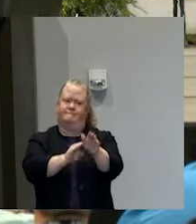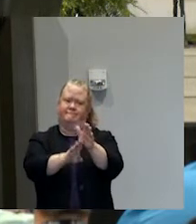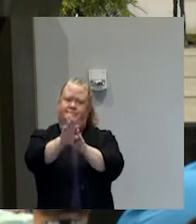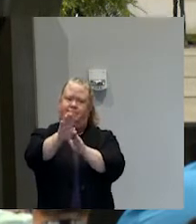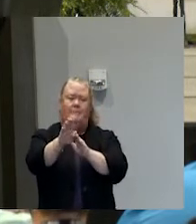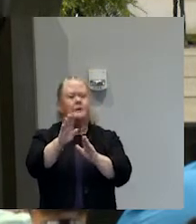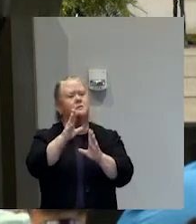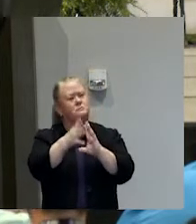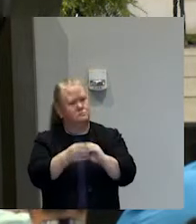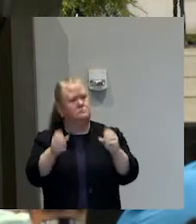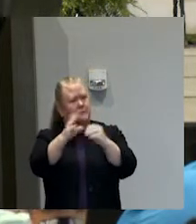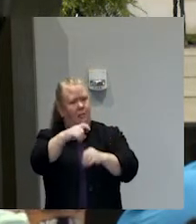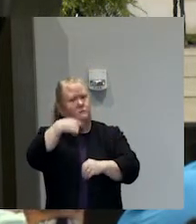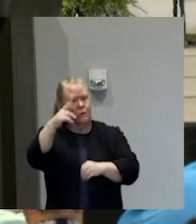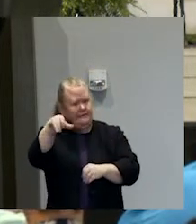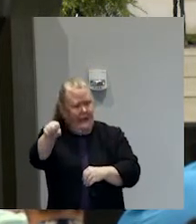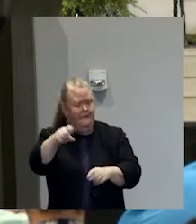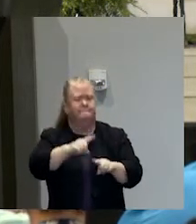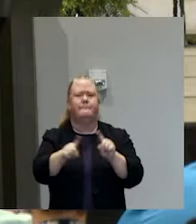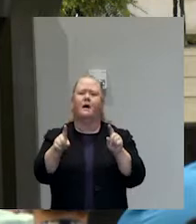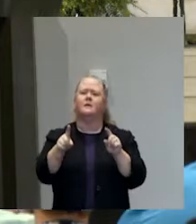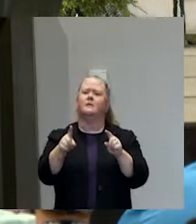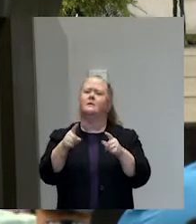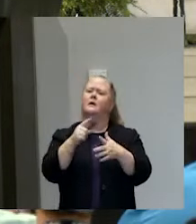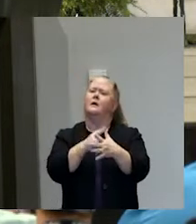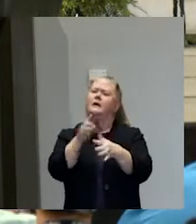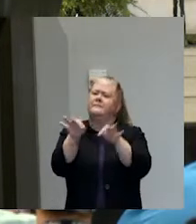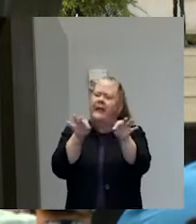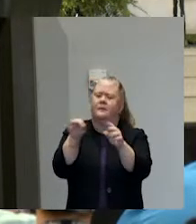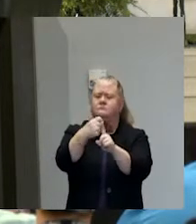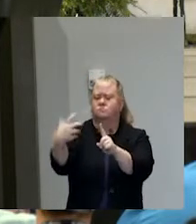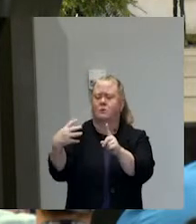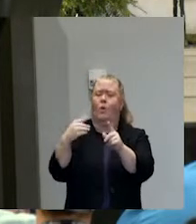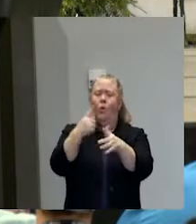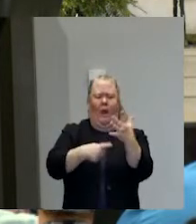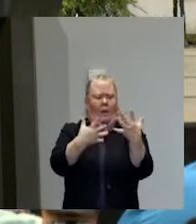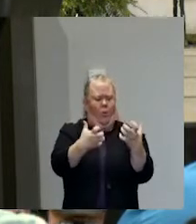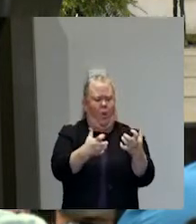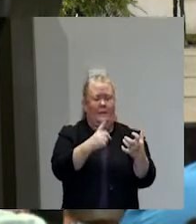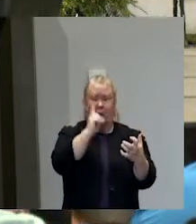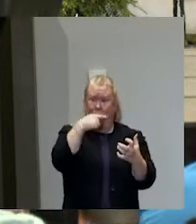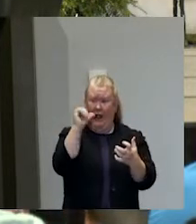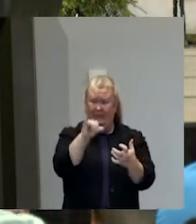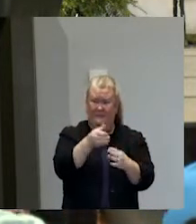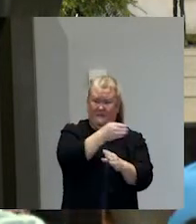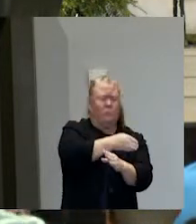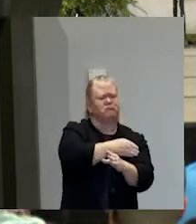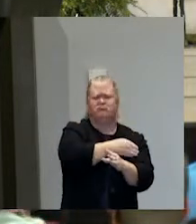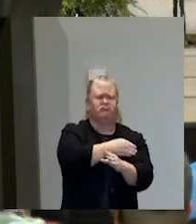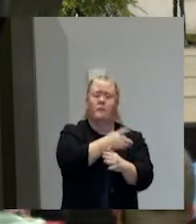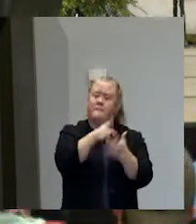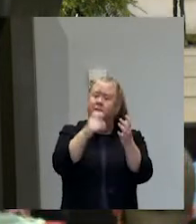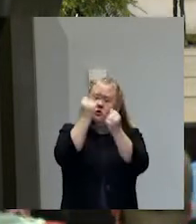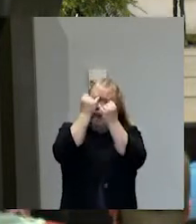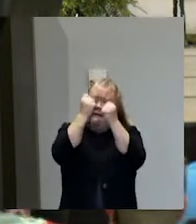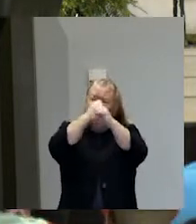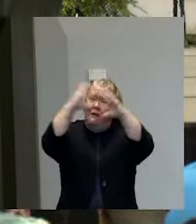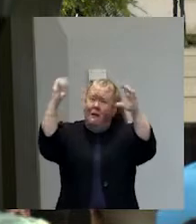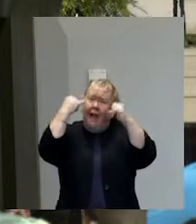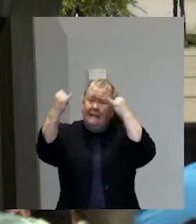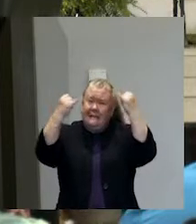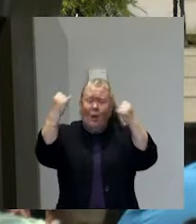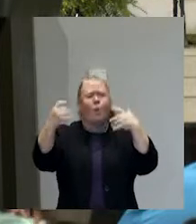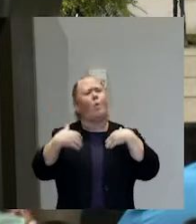story, but being able to execute. Here's what I want to do. It didn't look like this. But if you have an idea of what you want to do,